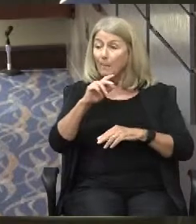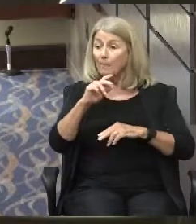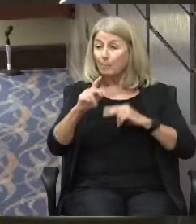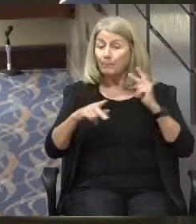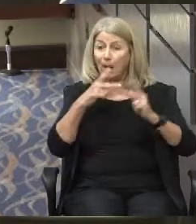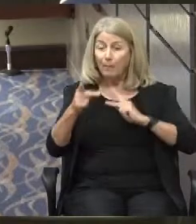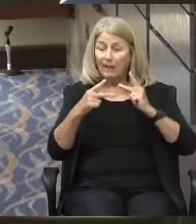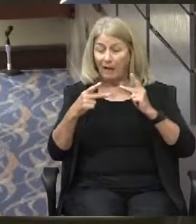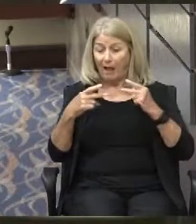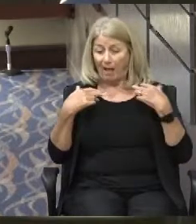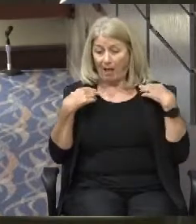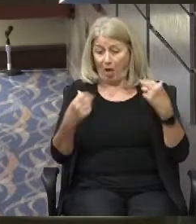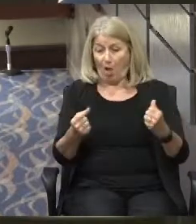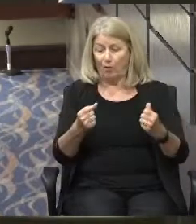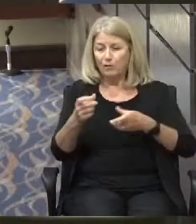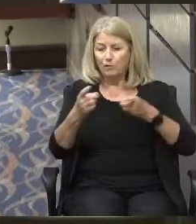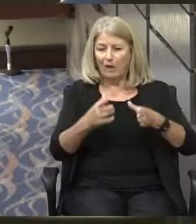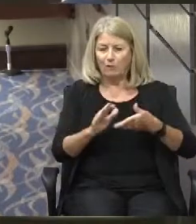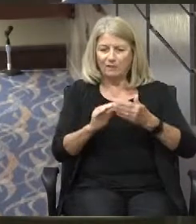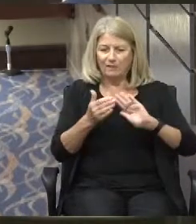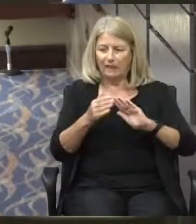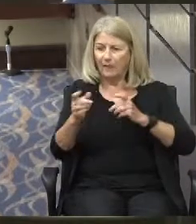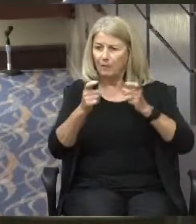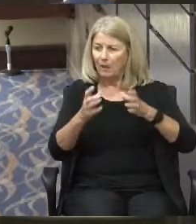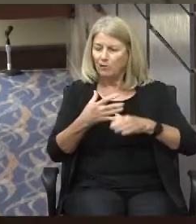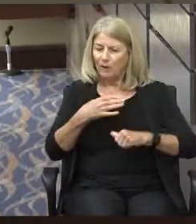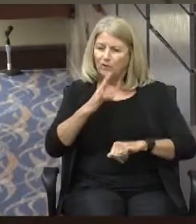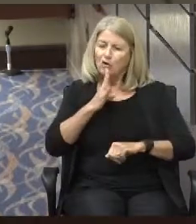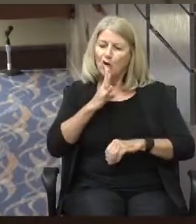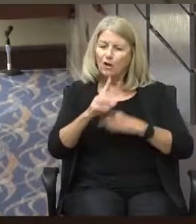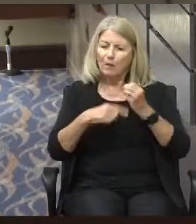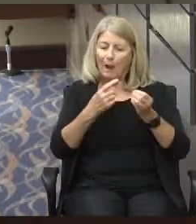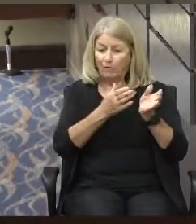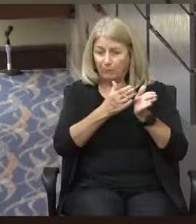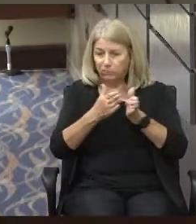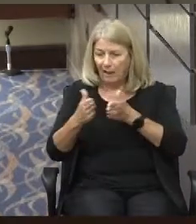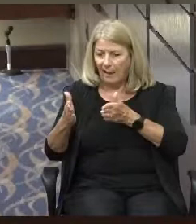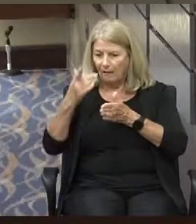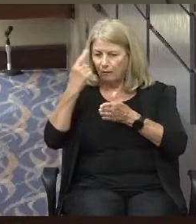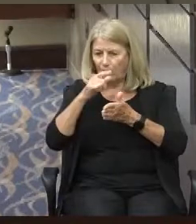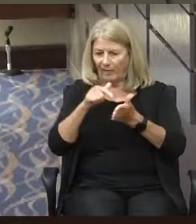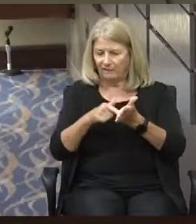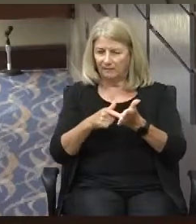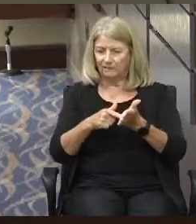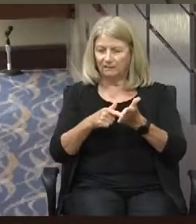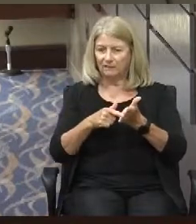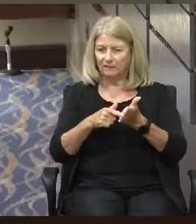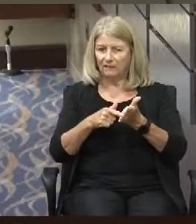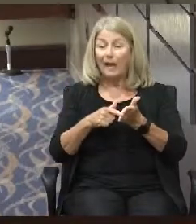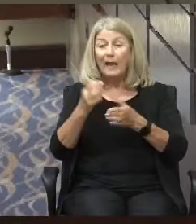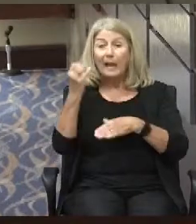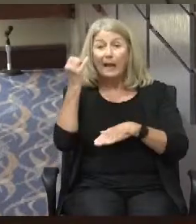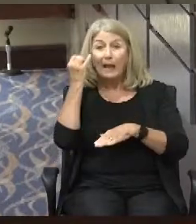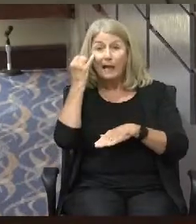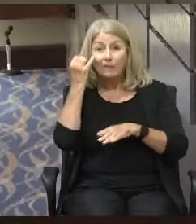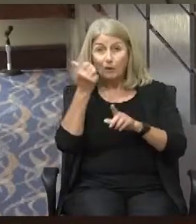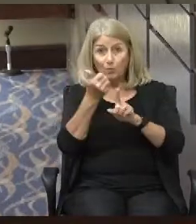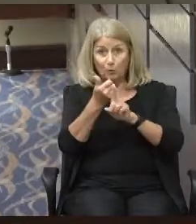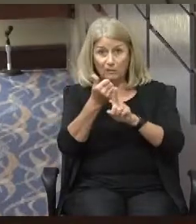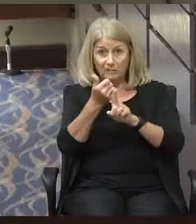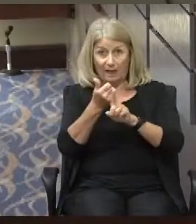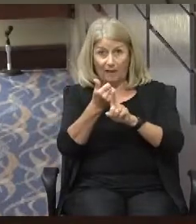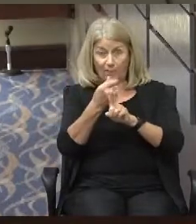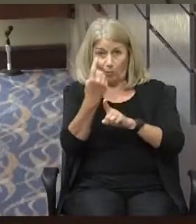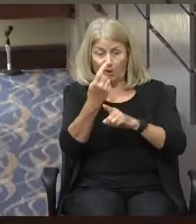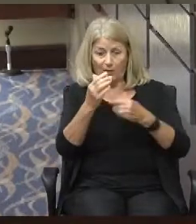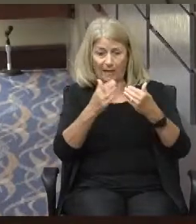and Deputy City Manager Emerson to talk about the strategies for this. And if you are one of the neighbors who